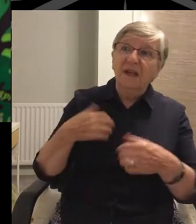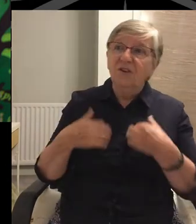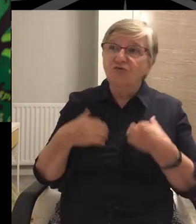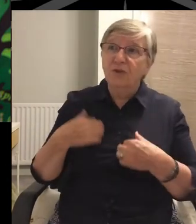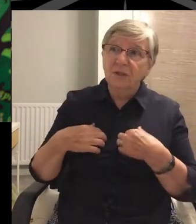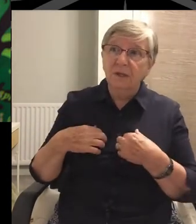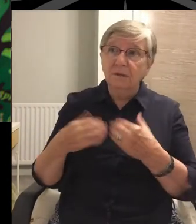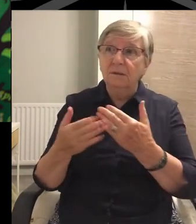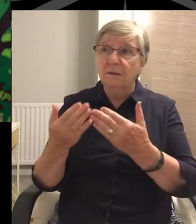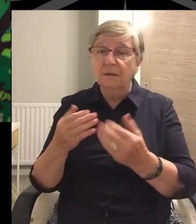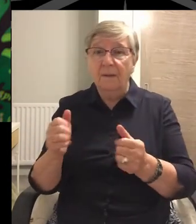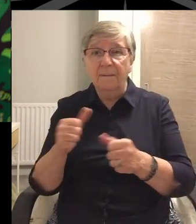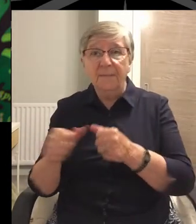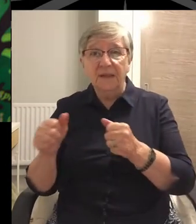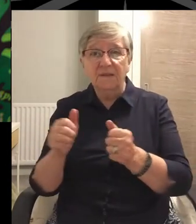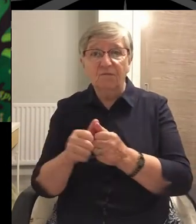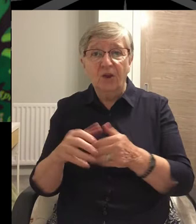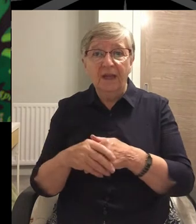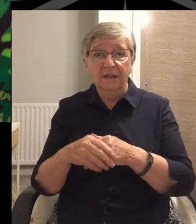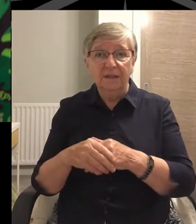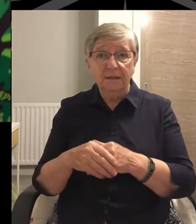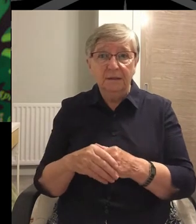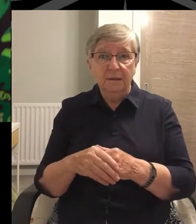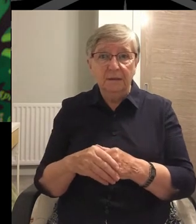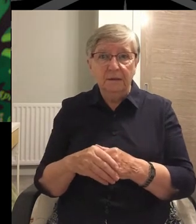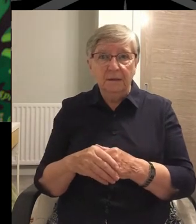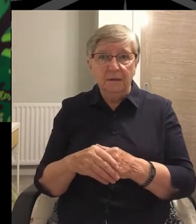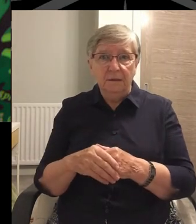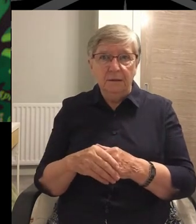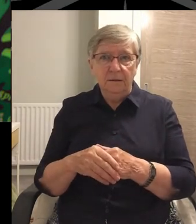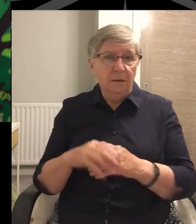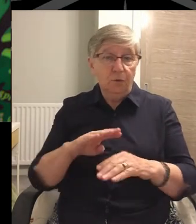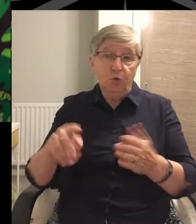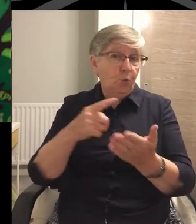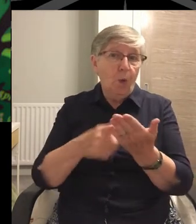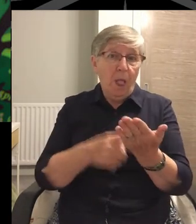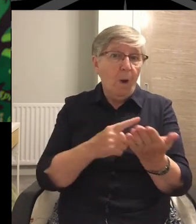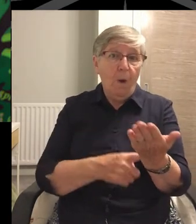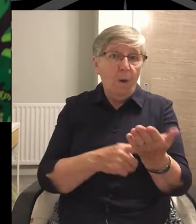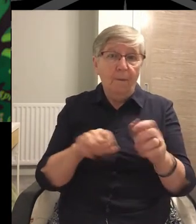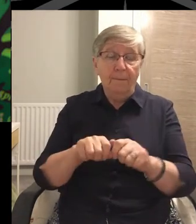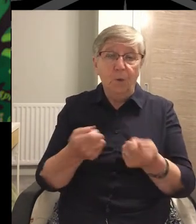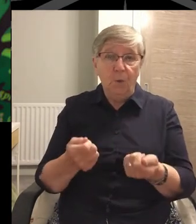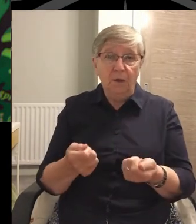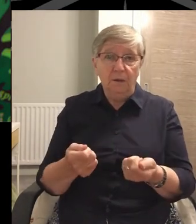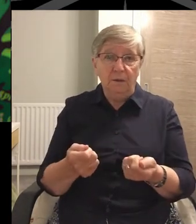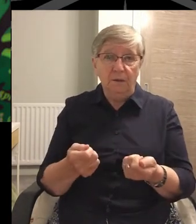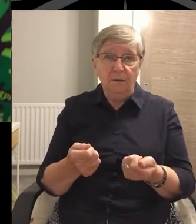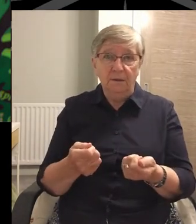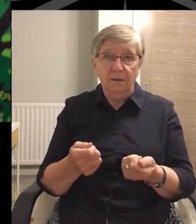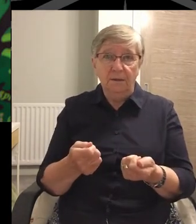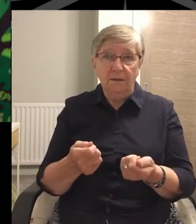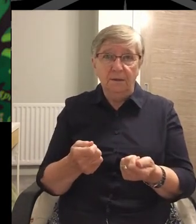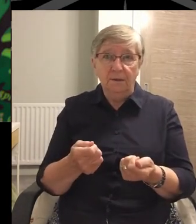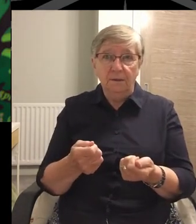moves at the time on her best friend. Now, no law has been broken.